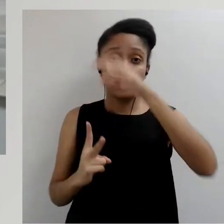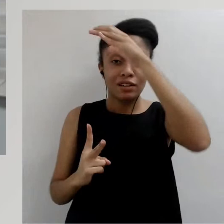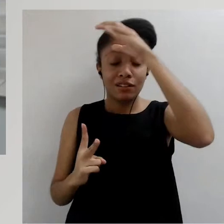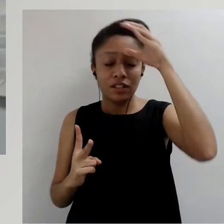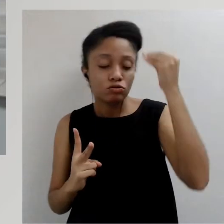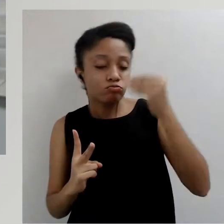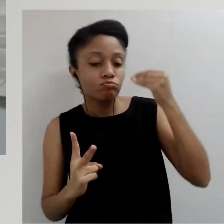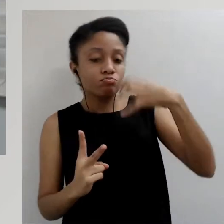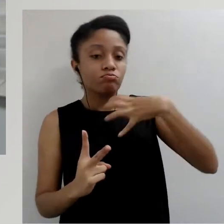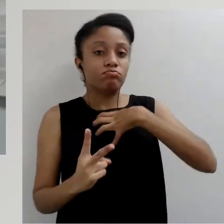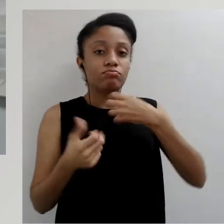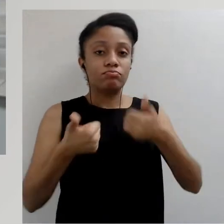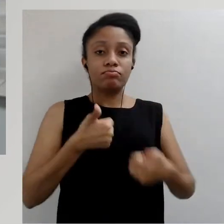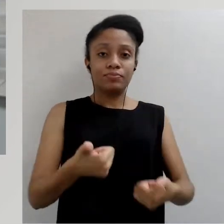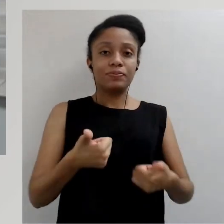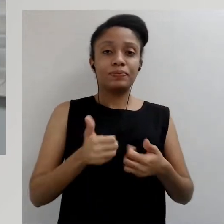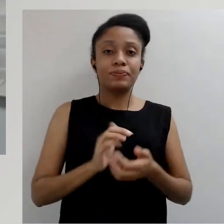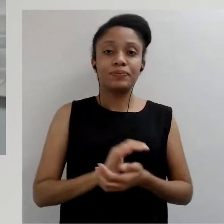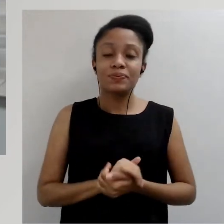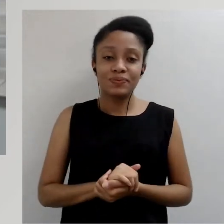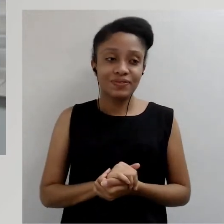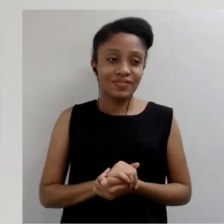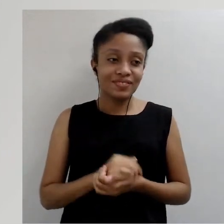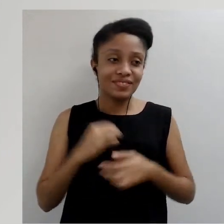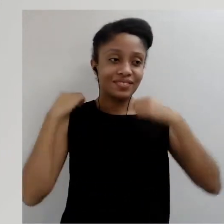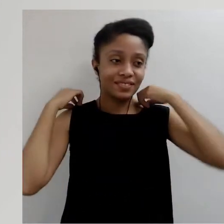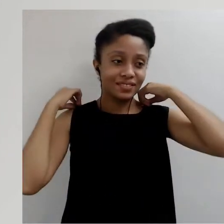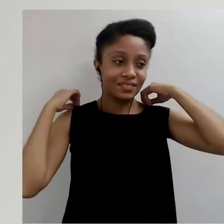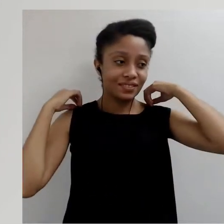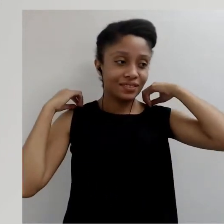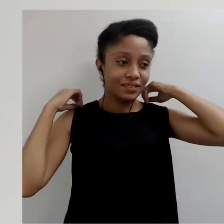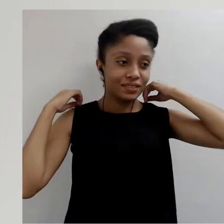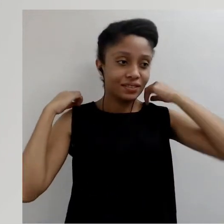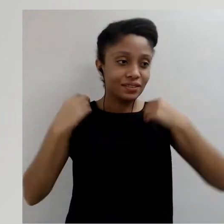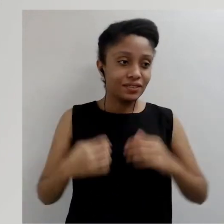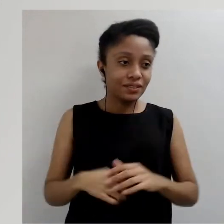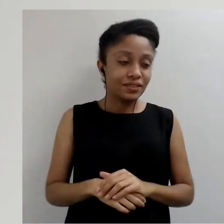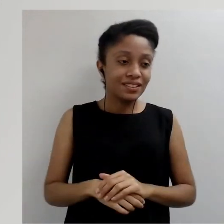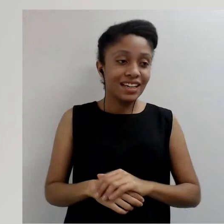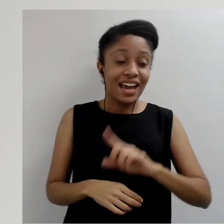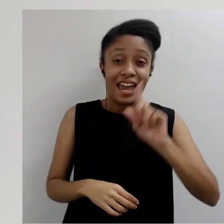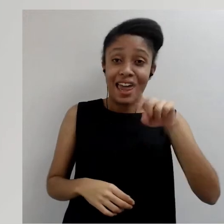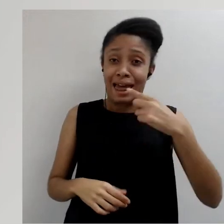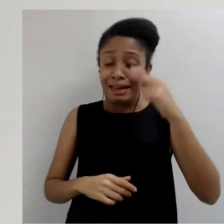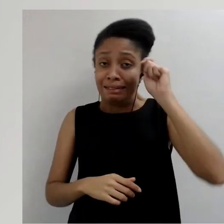client's experiences. Thank you, Chris. Excellent. So